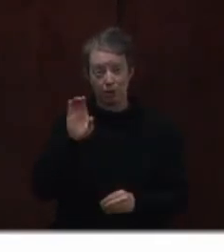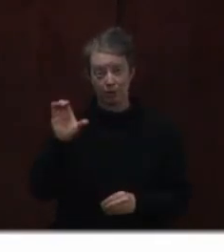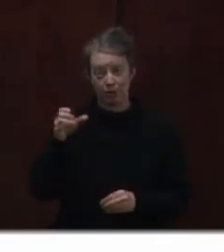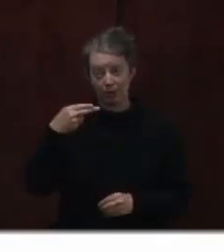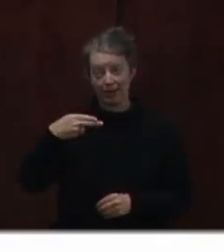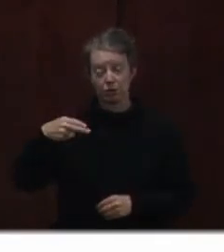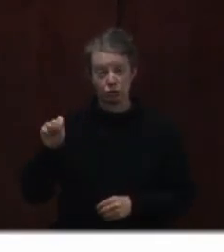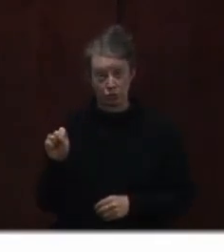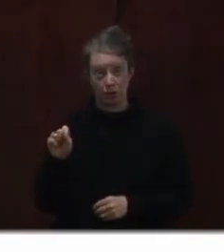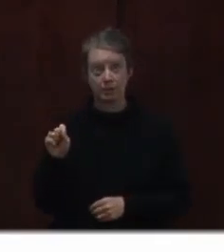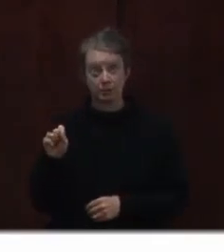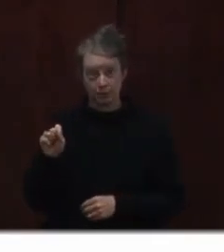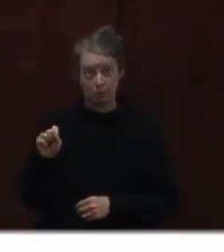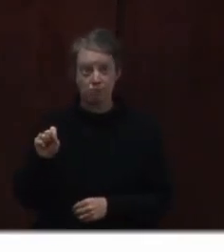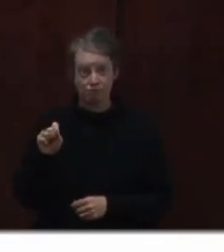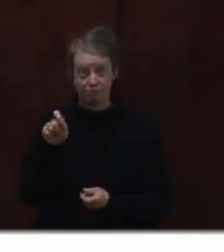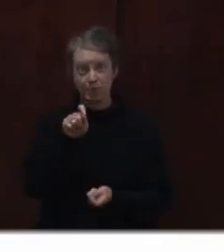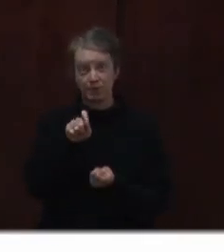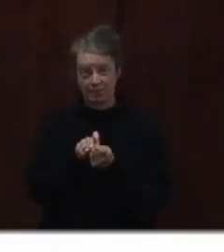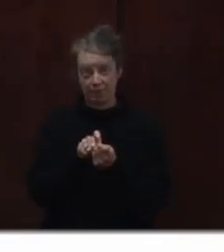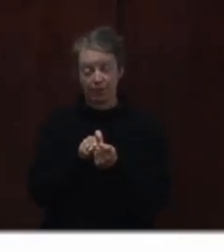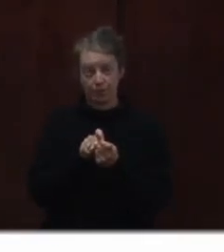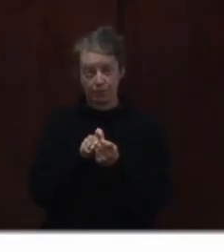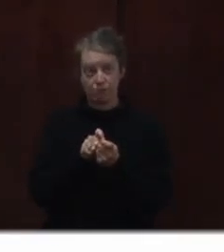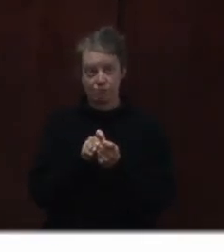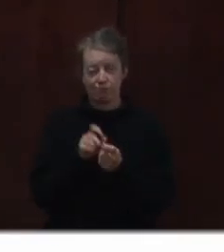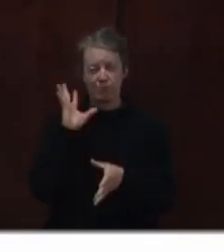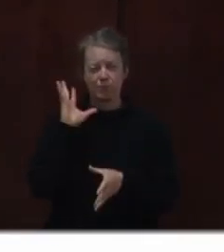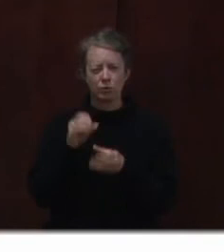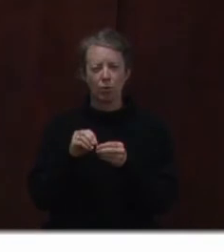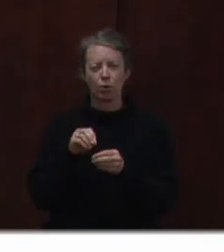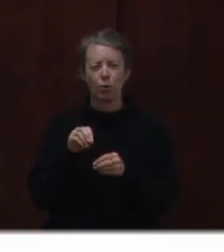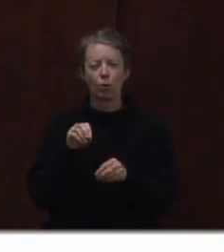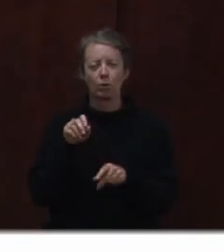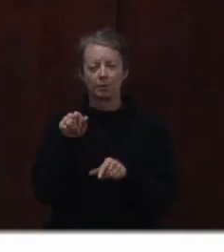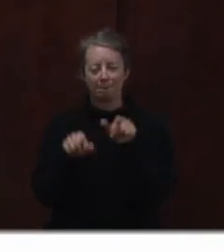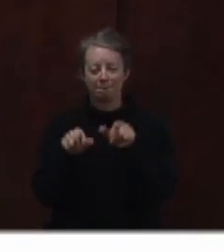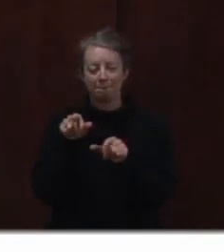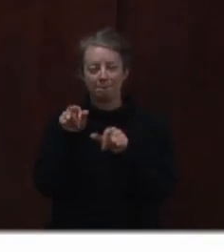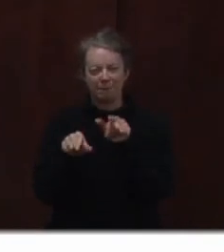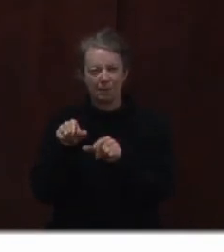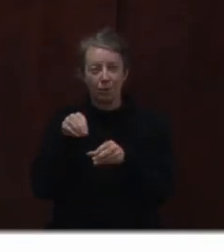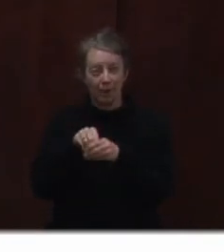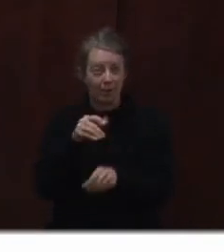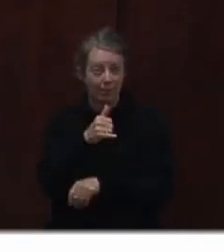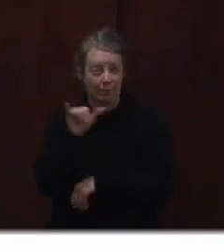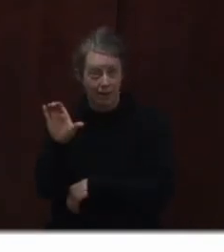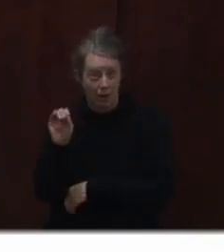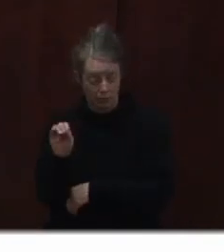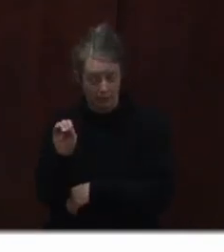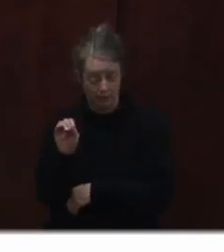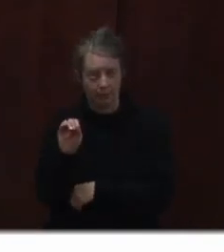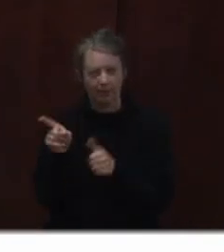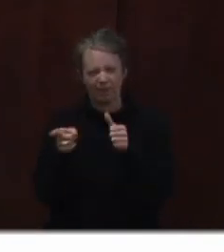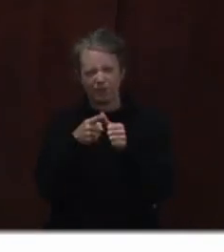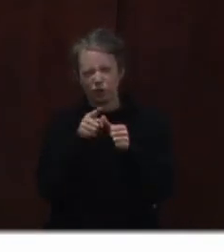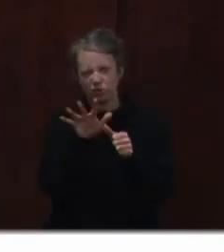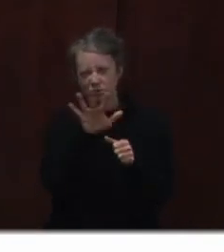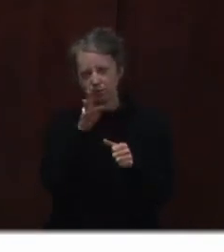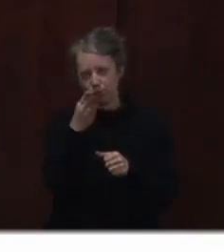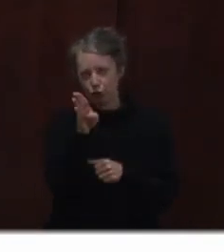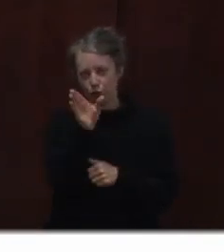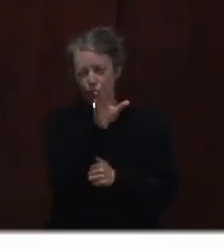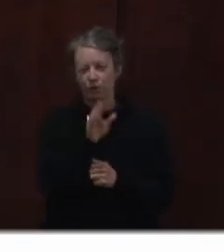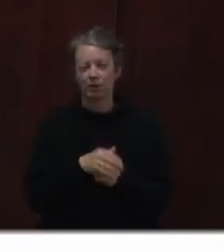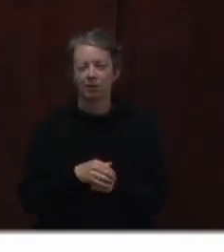HHS specific. Of the total county population, that first area, of the total